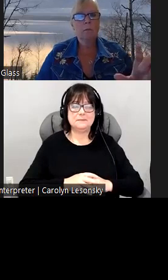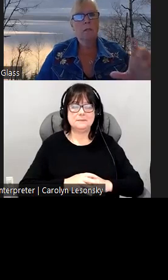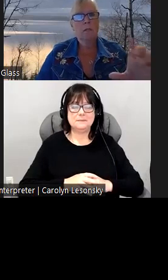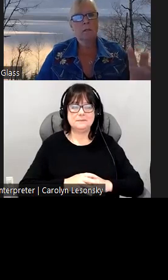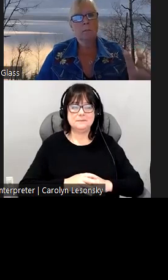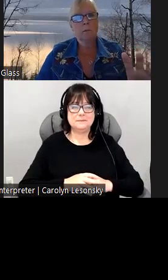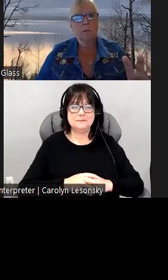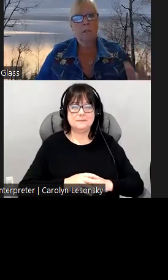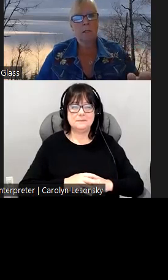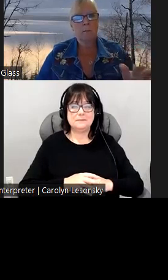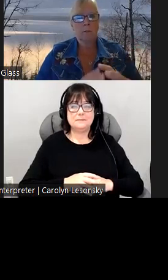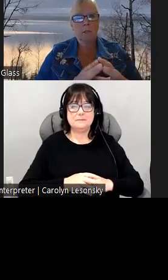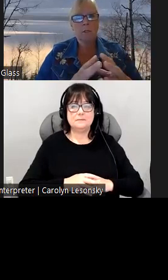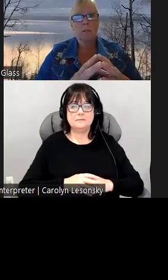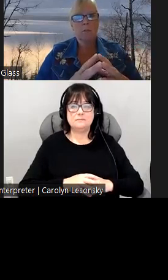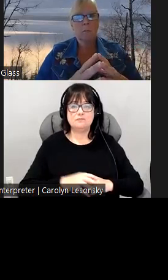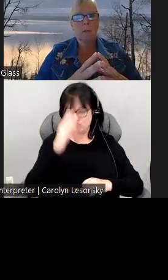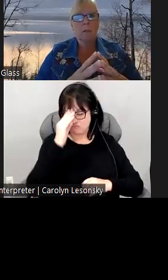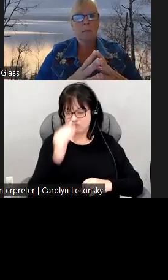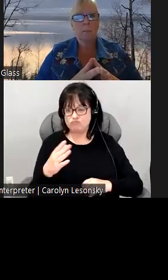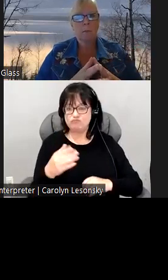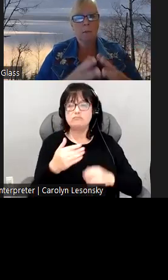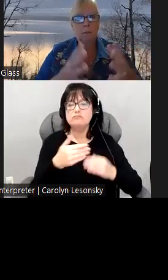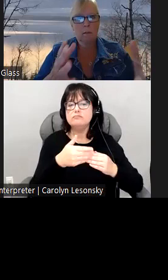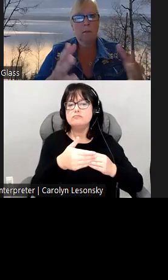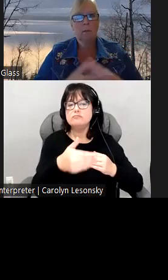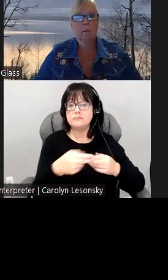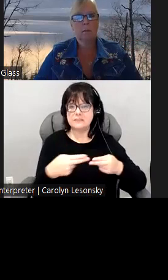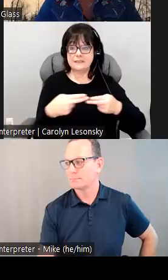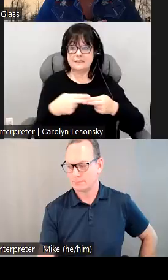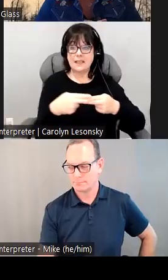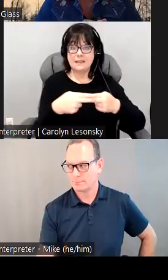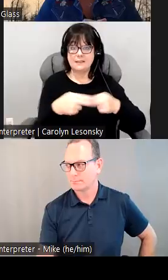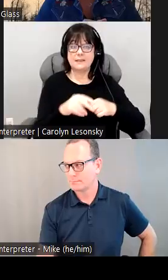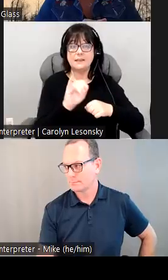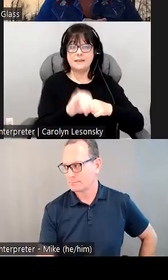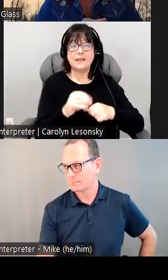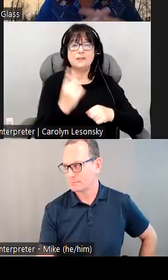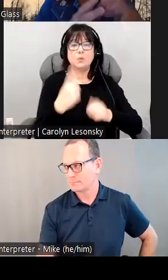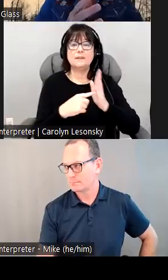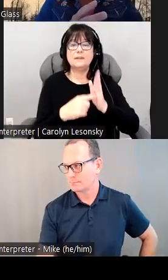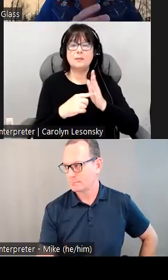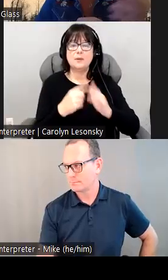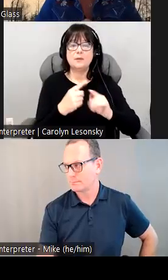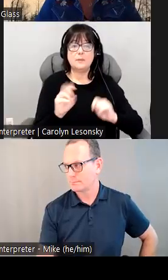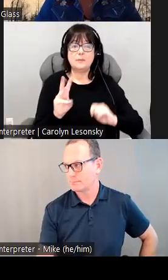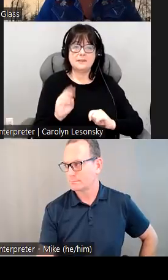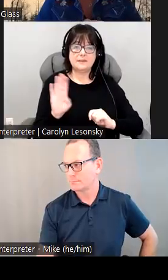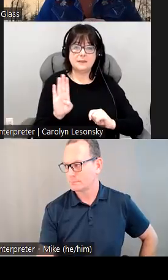Most of the next number of slides are screenshots from a sample 60B report, and then